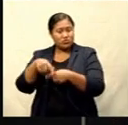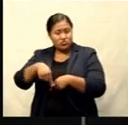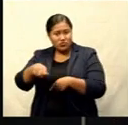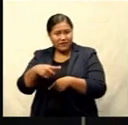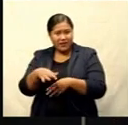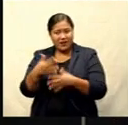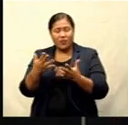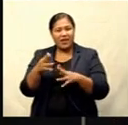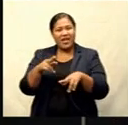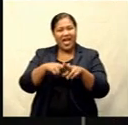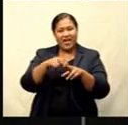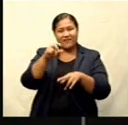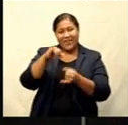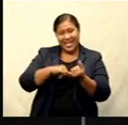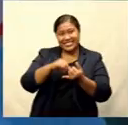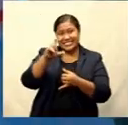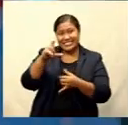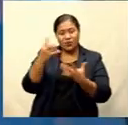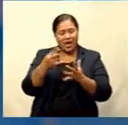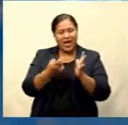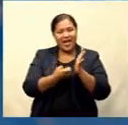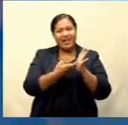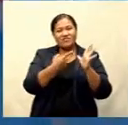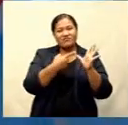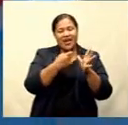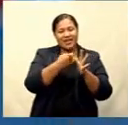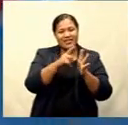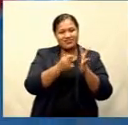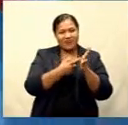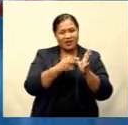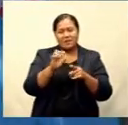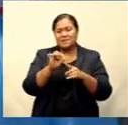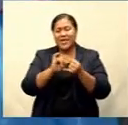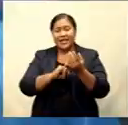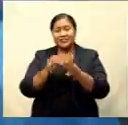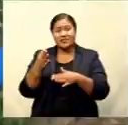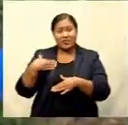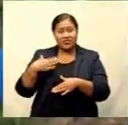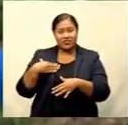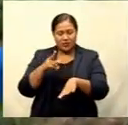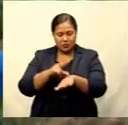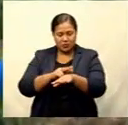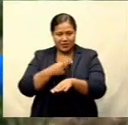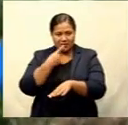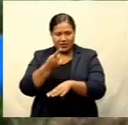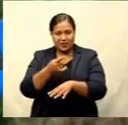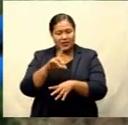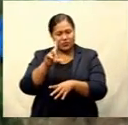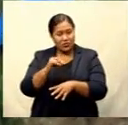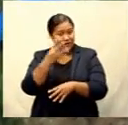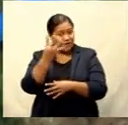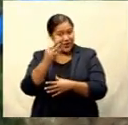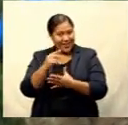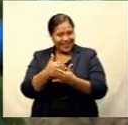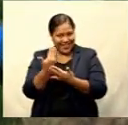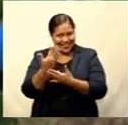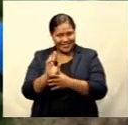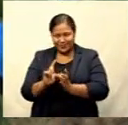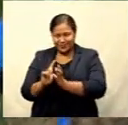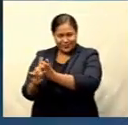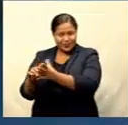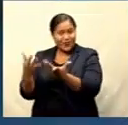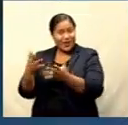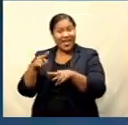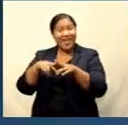Corporation compound in Rakiraki. Permanent Secretary for Health, Dr. James Fong, says they were undergoing 14 days quarantine at the